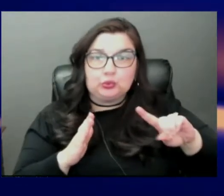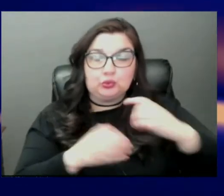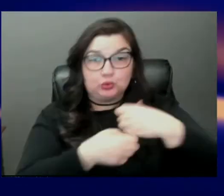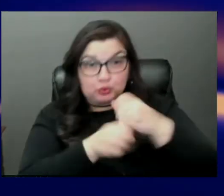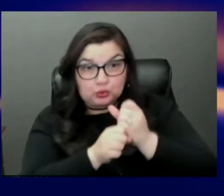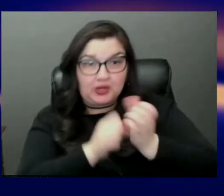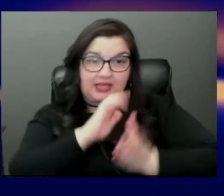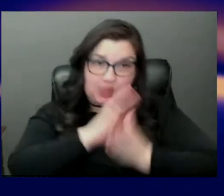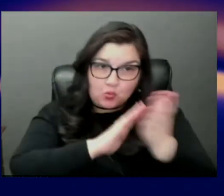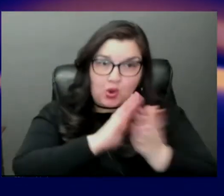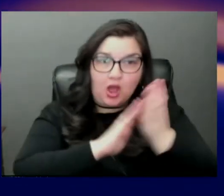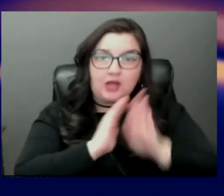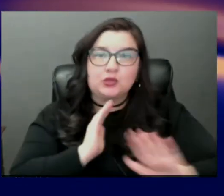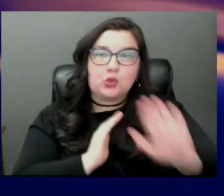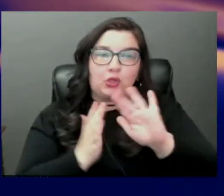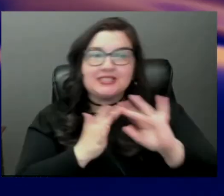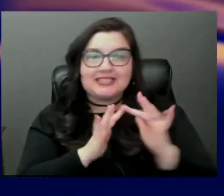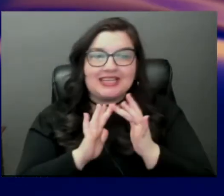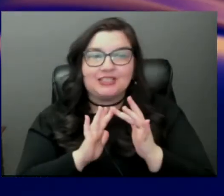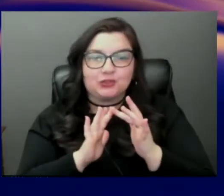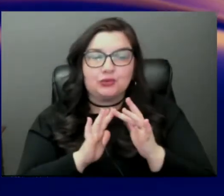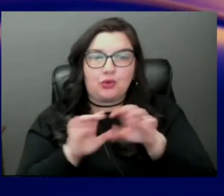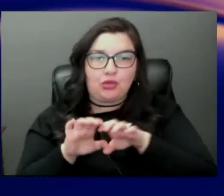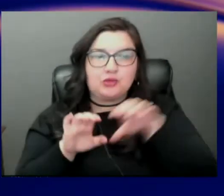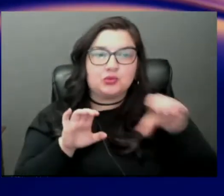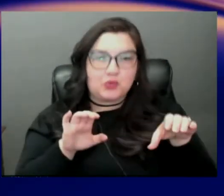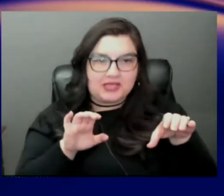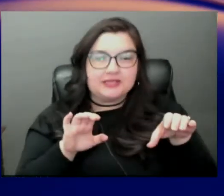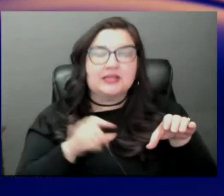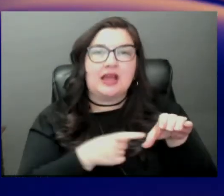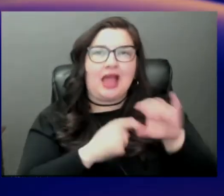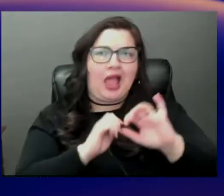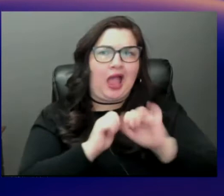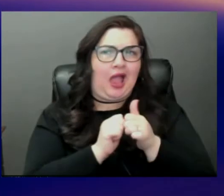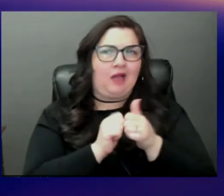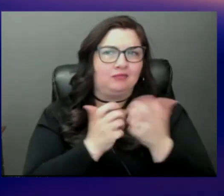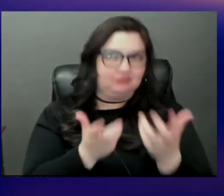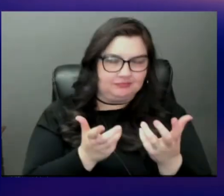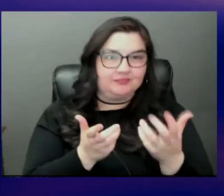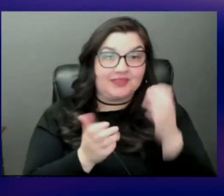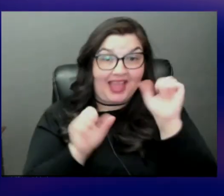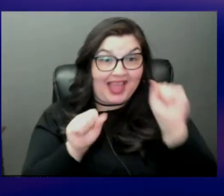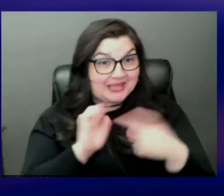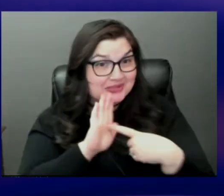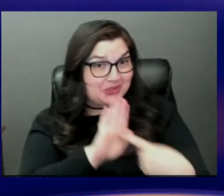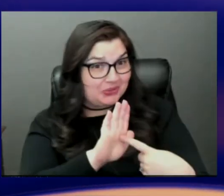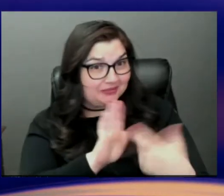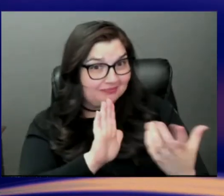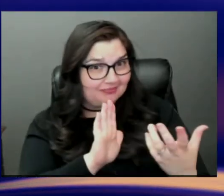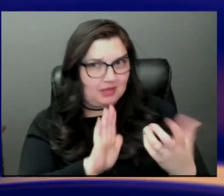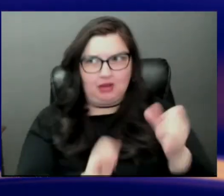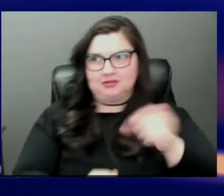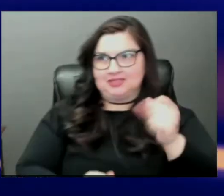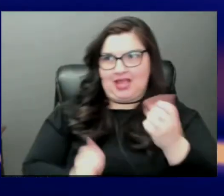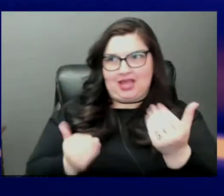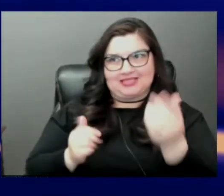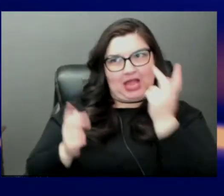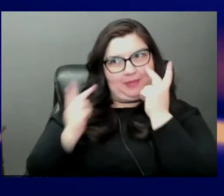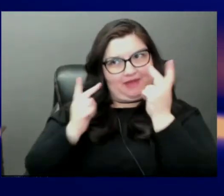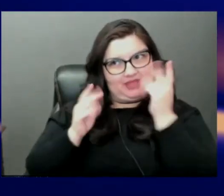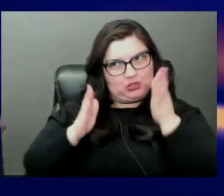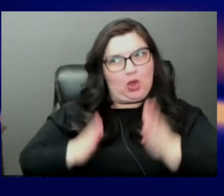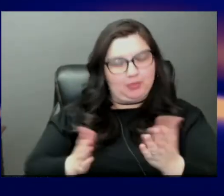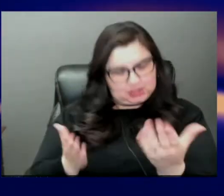twins. How it works is I can show you. I'm a visual person, so Okay. that